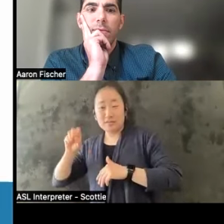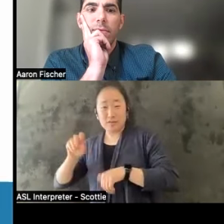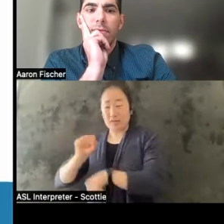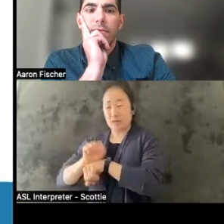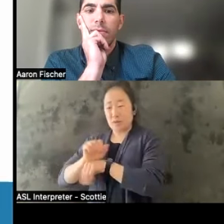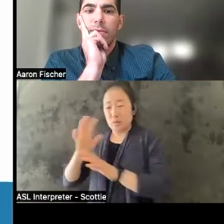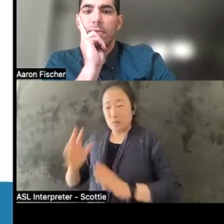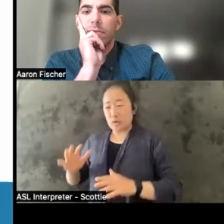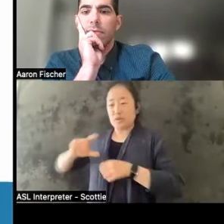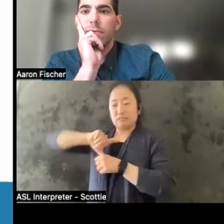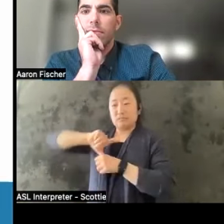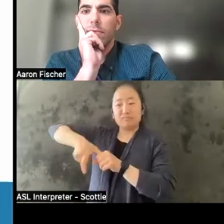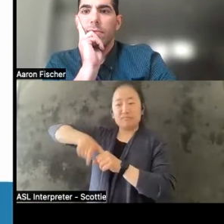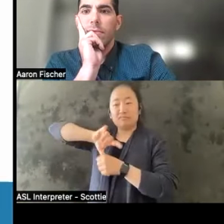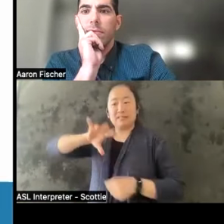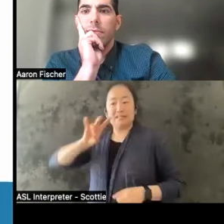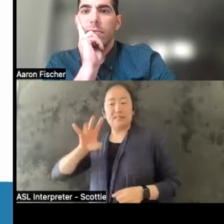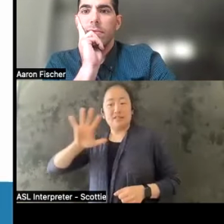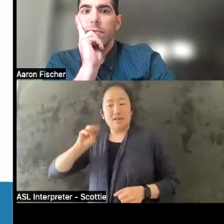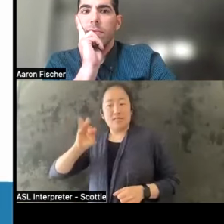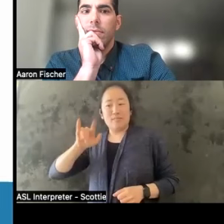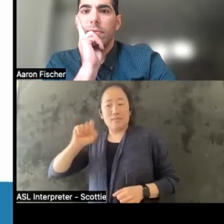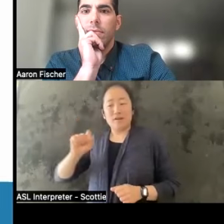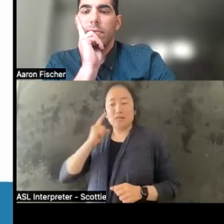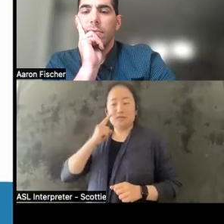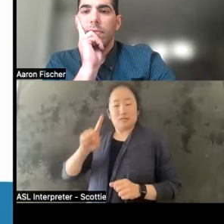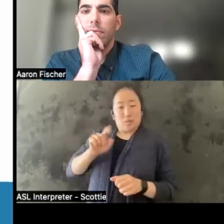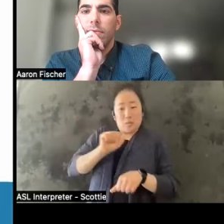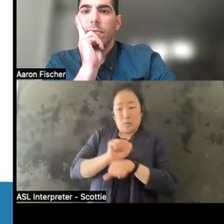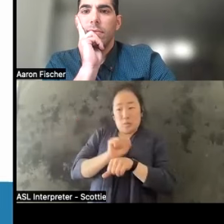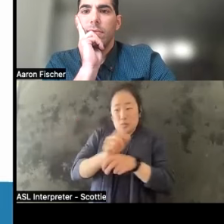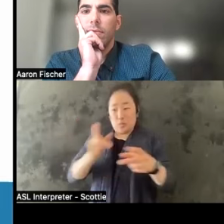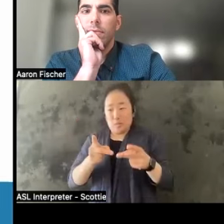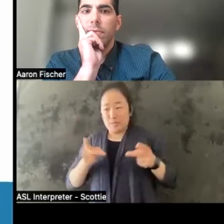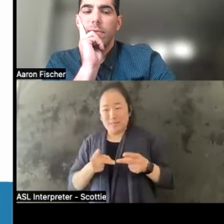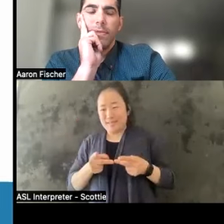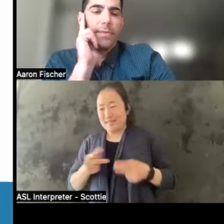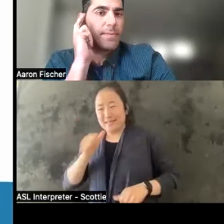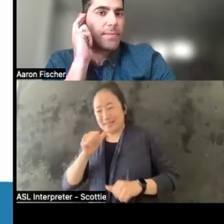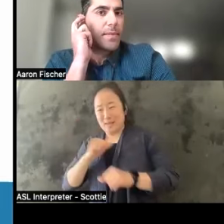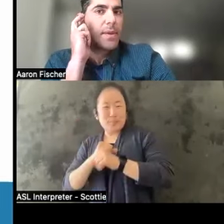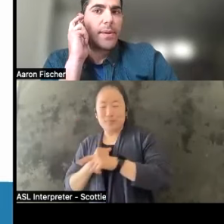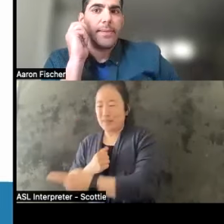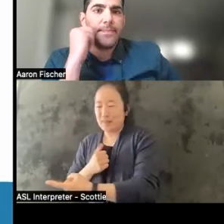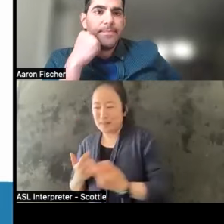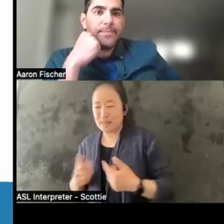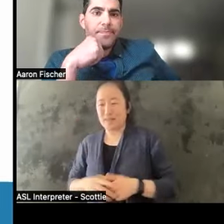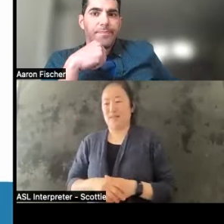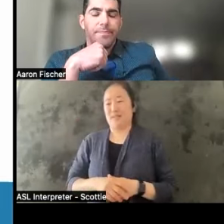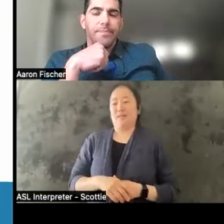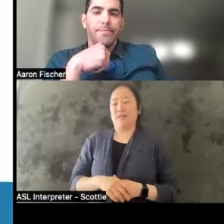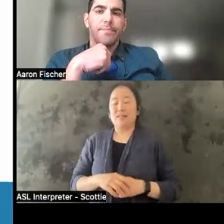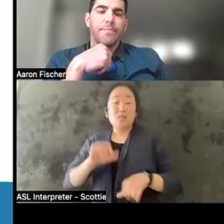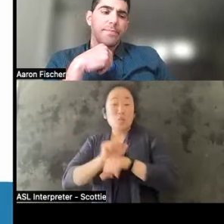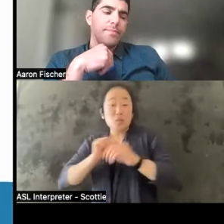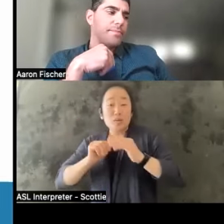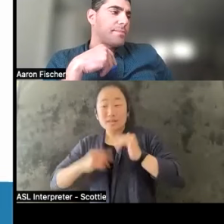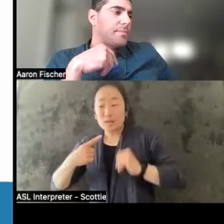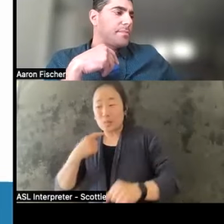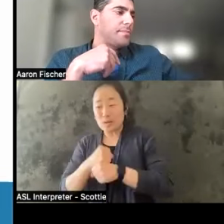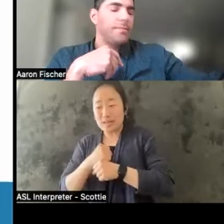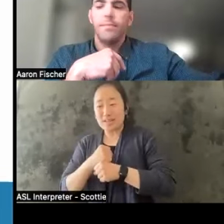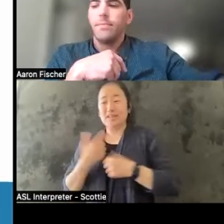But again, I think the main point is some individuals are not governed or not protected